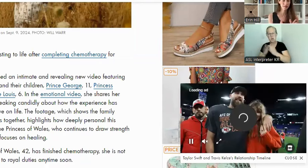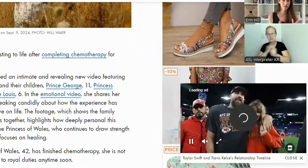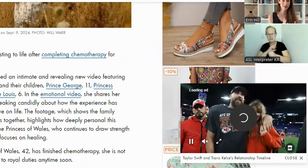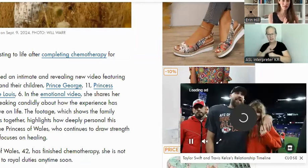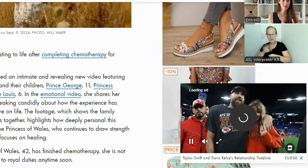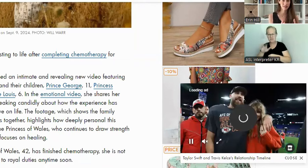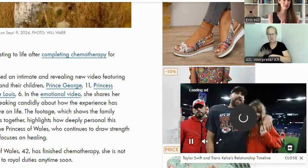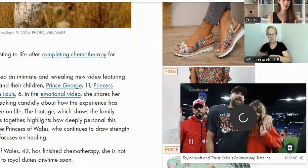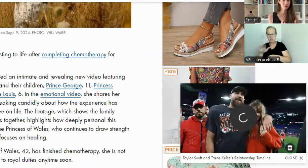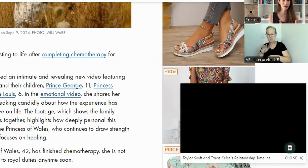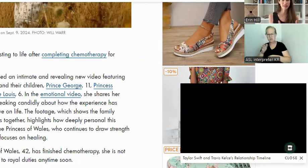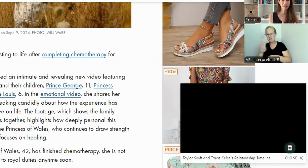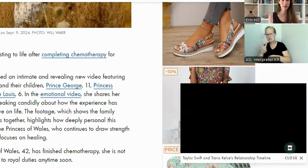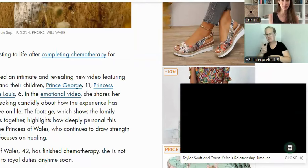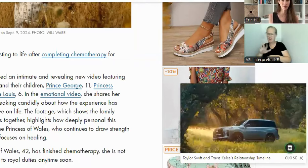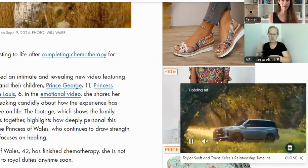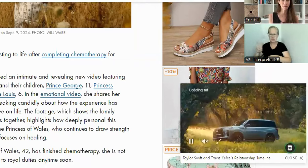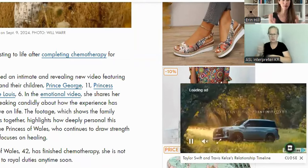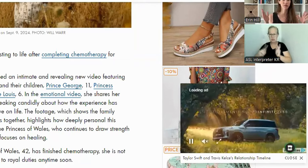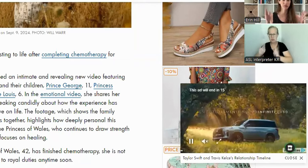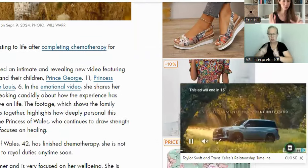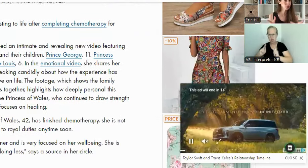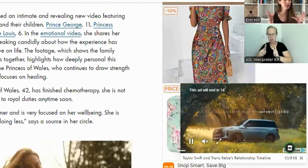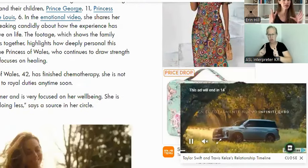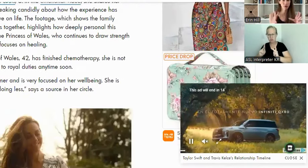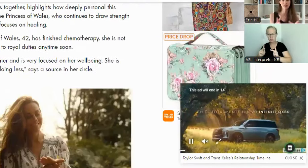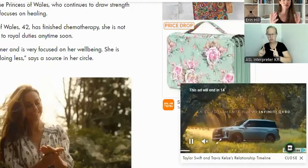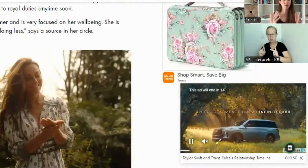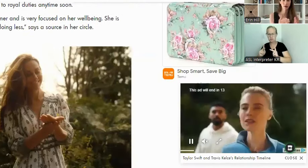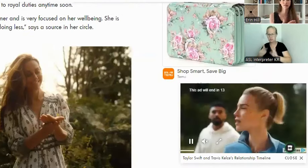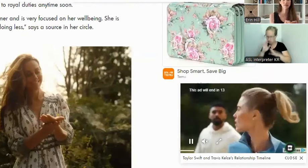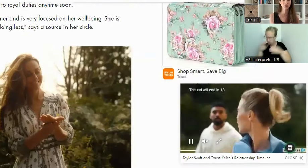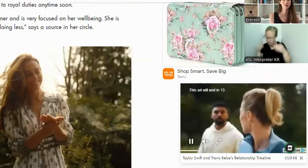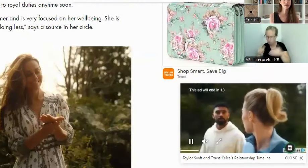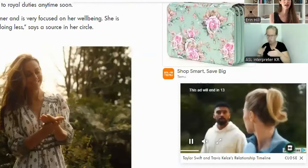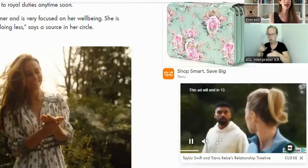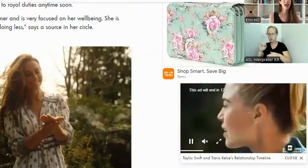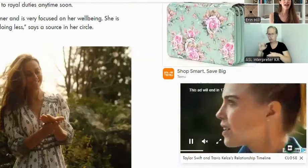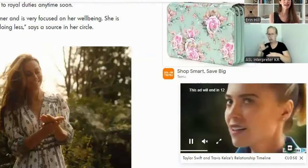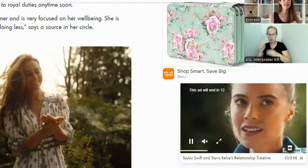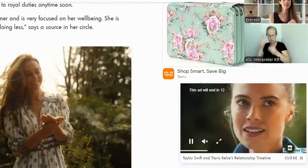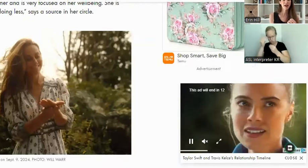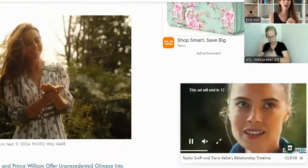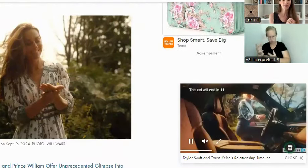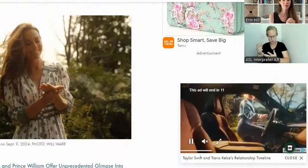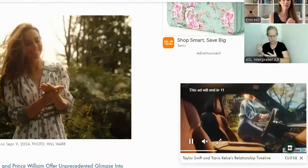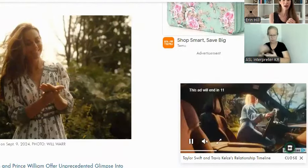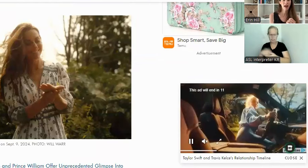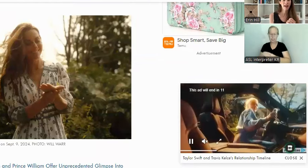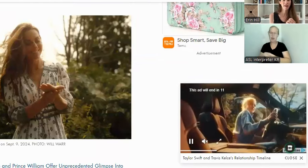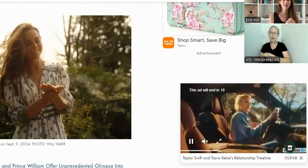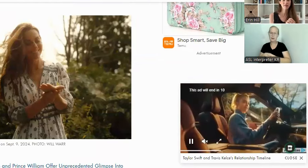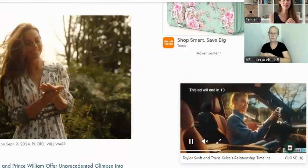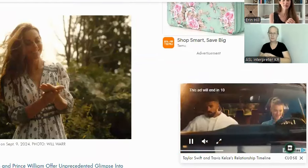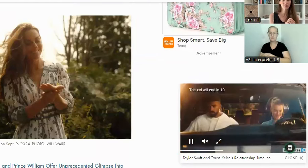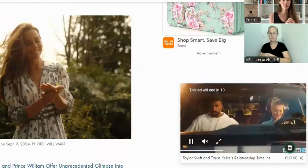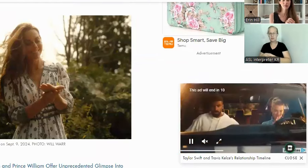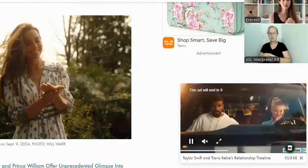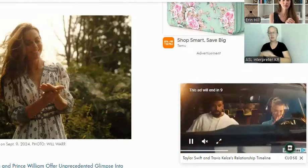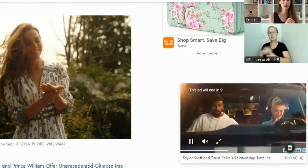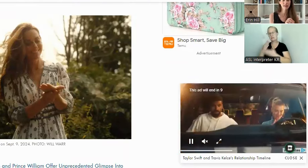relatively or else six or five or six people that were purely focused on Royals news. And, um, I have